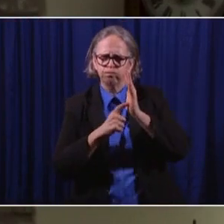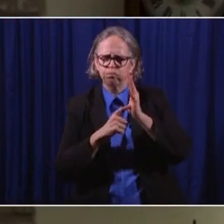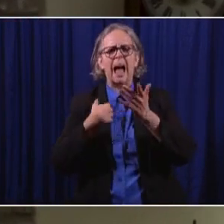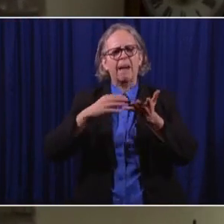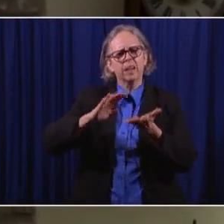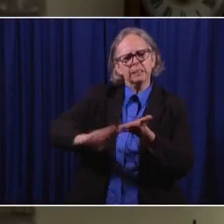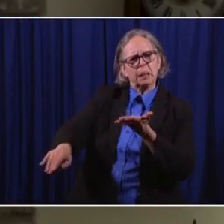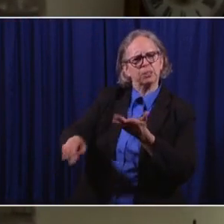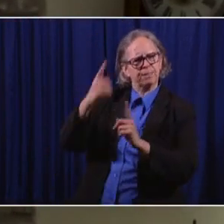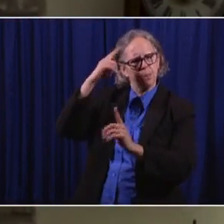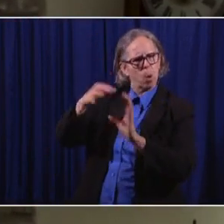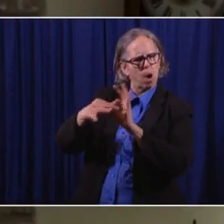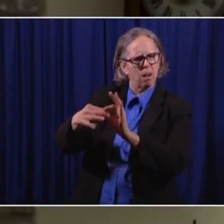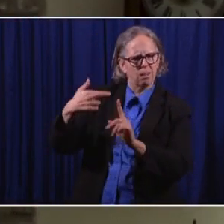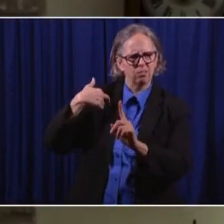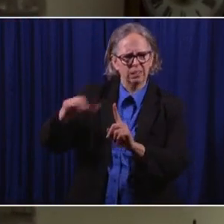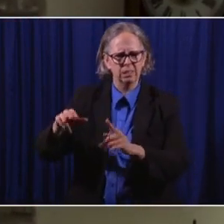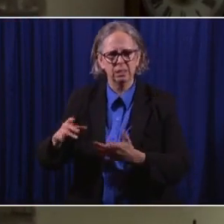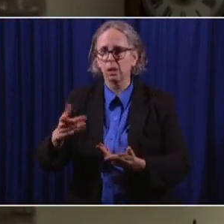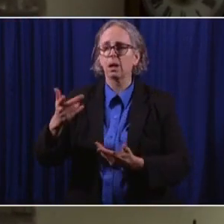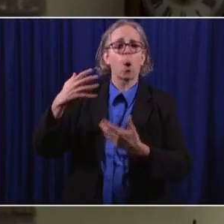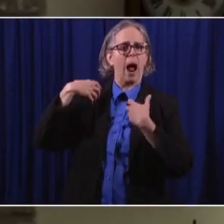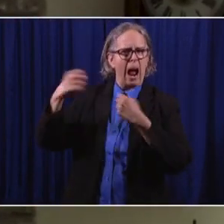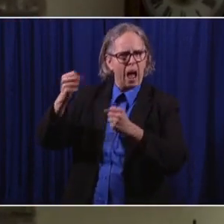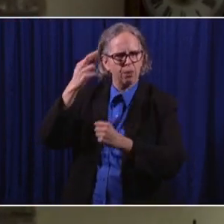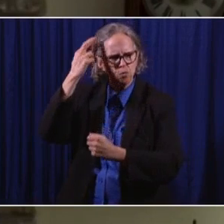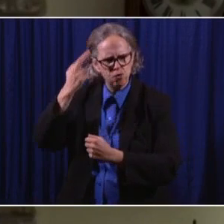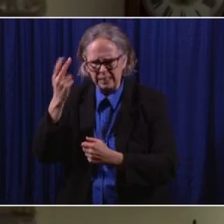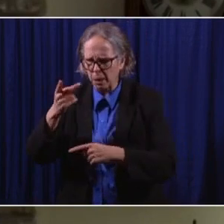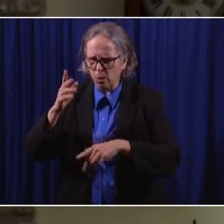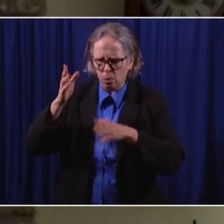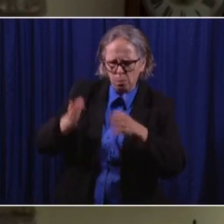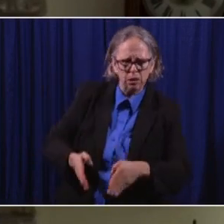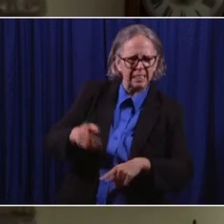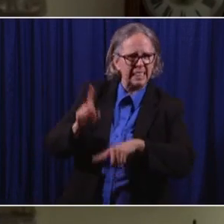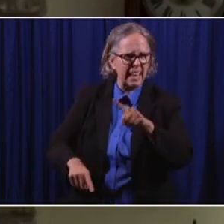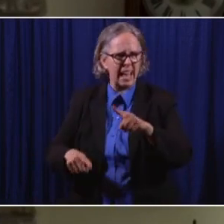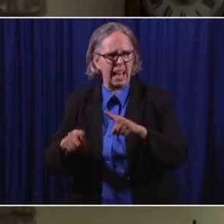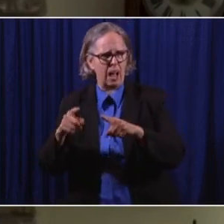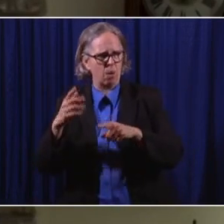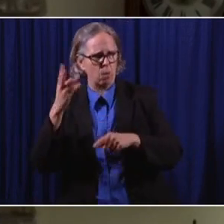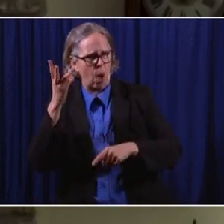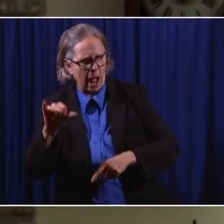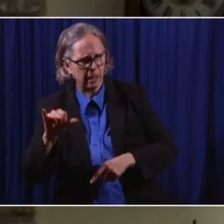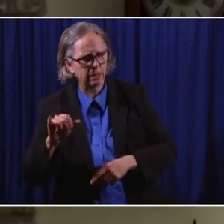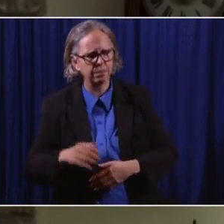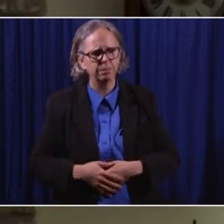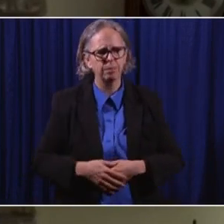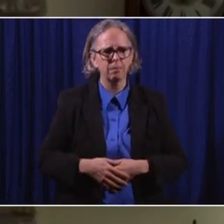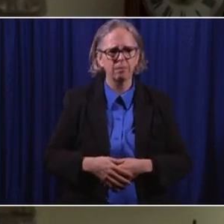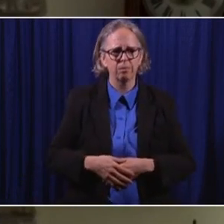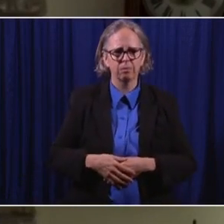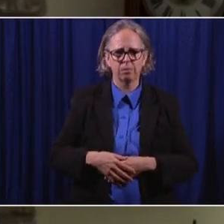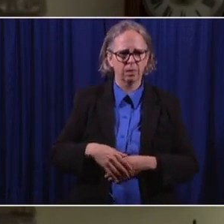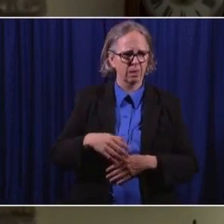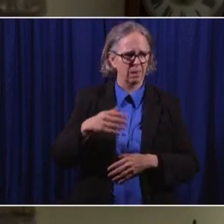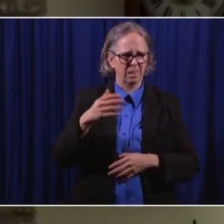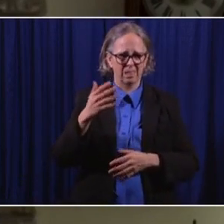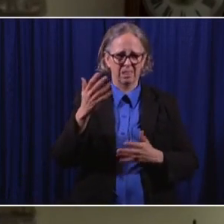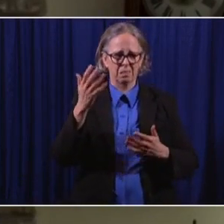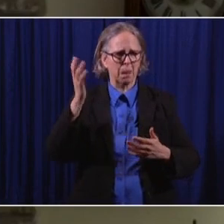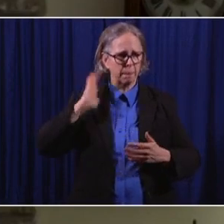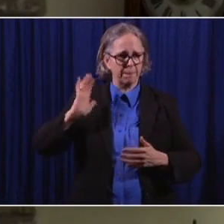seriously held beliefs that would prohibit someone from wearing a mask. And it came about in a conversation that I had with a superintendent, where